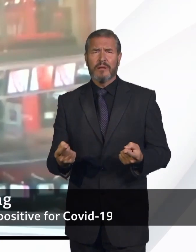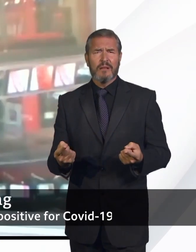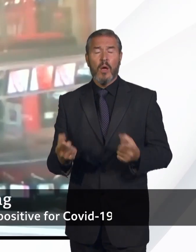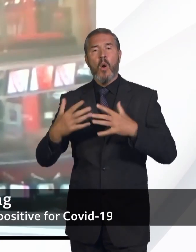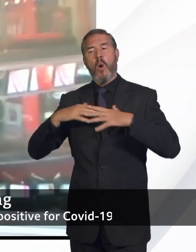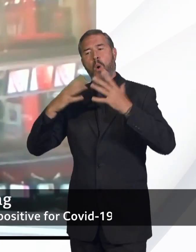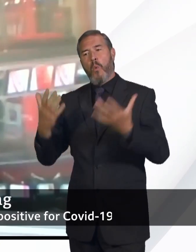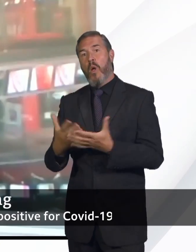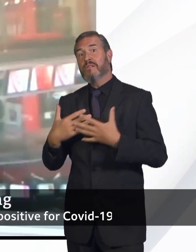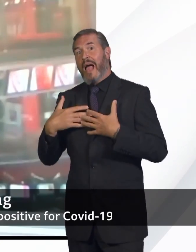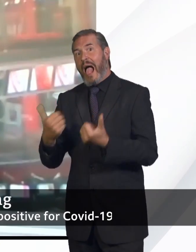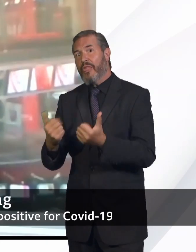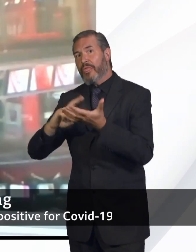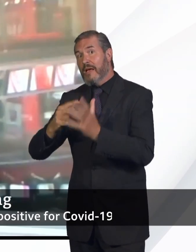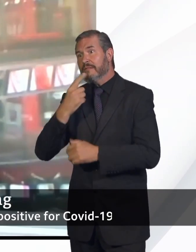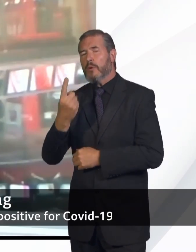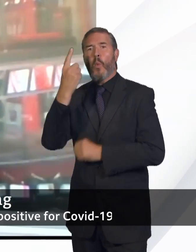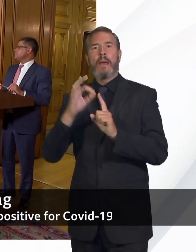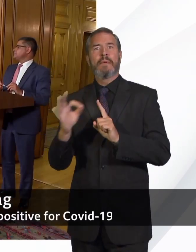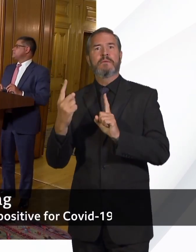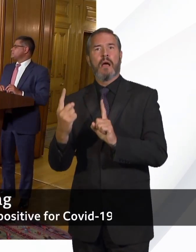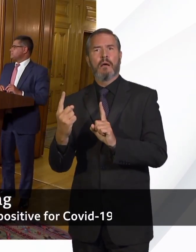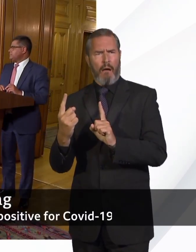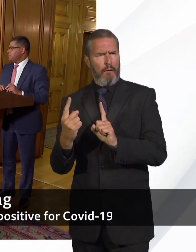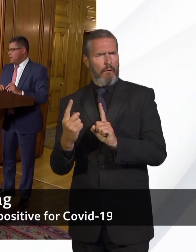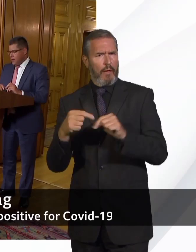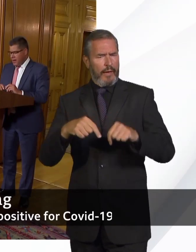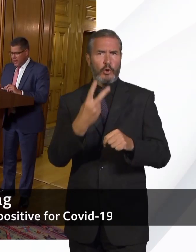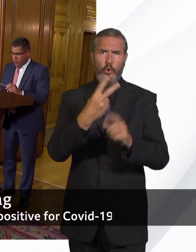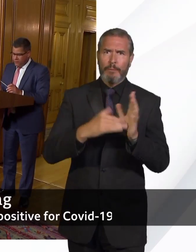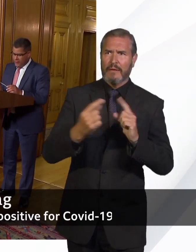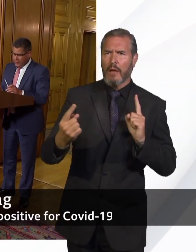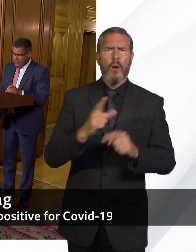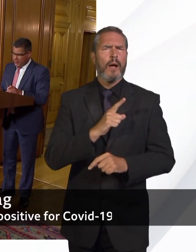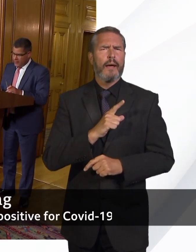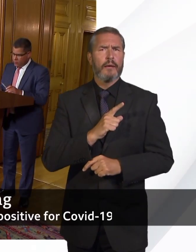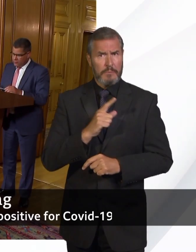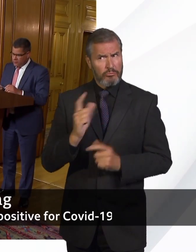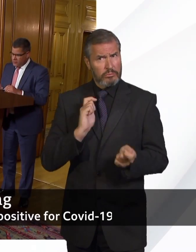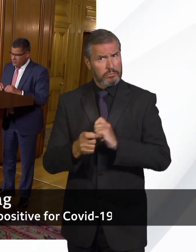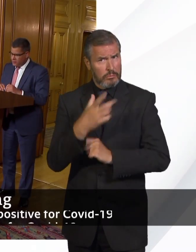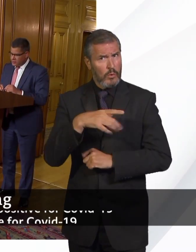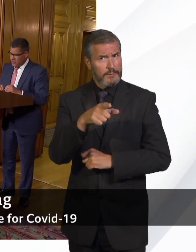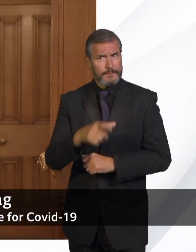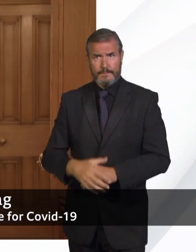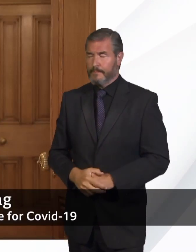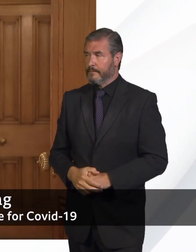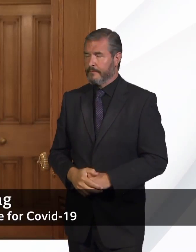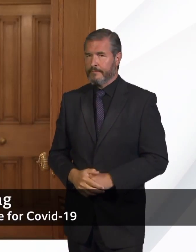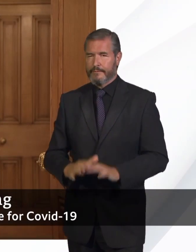recommends 1 metre. Have you been arguing for that to change? Well, Vicky, what I would say to you is